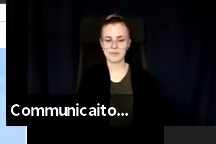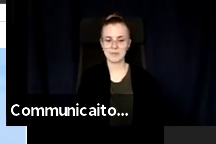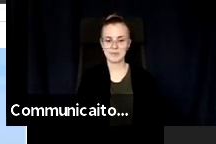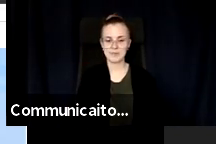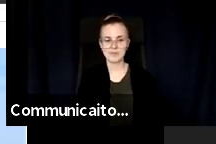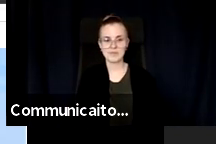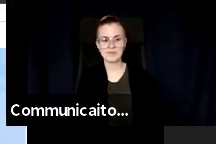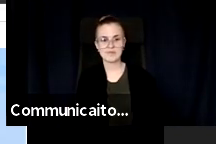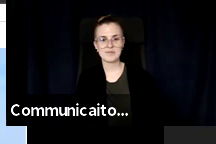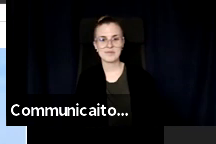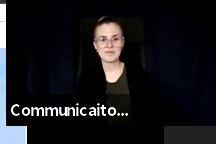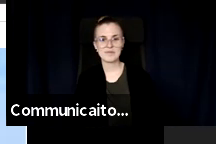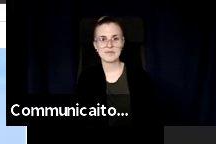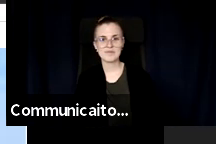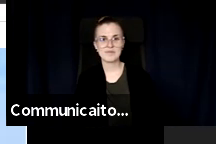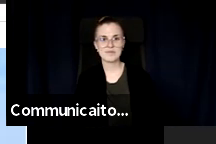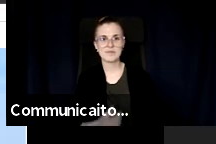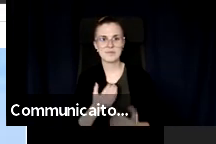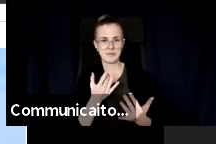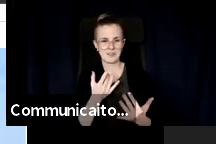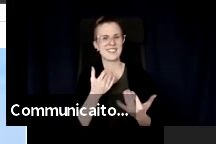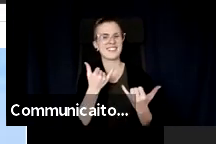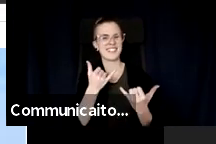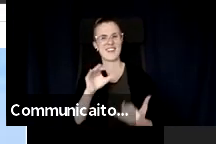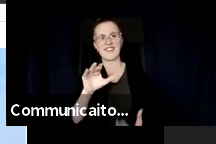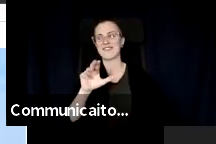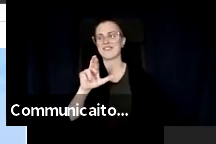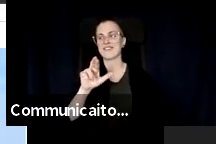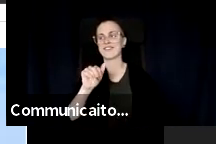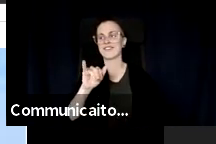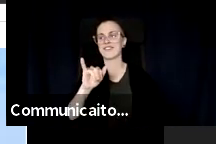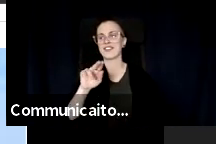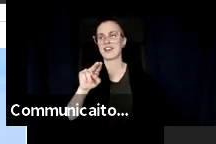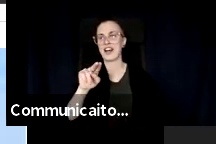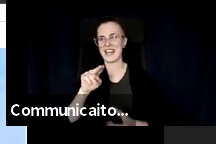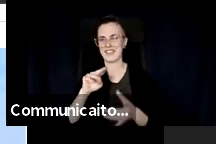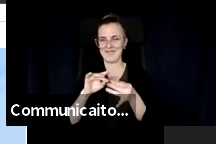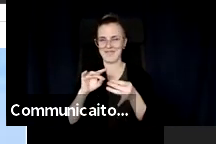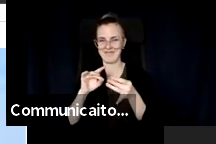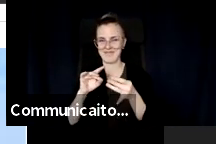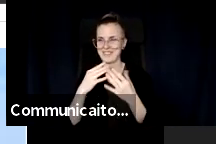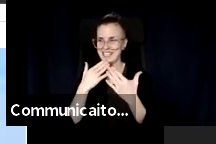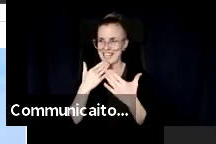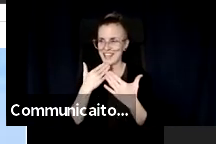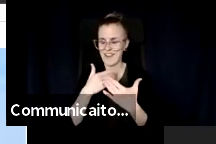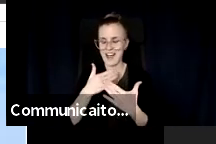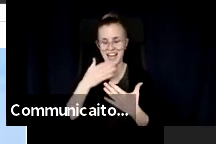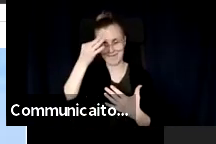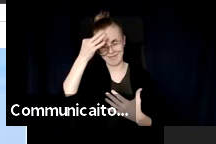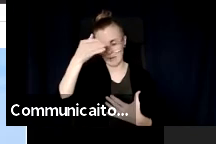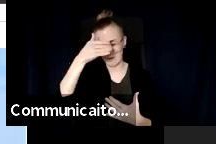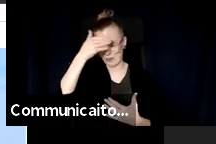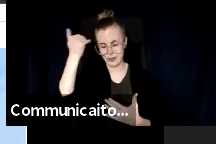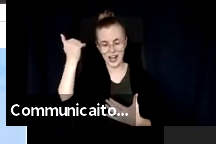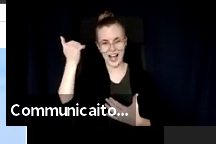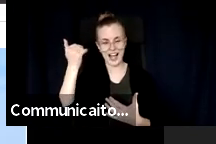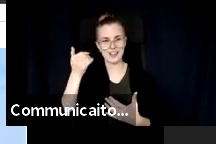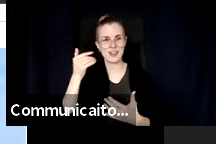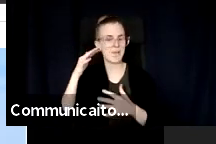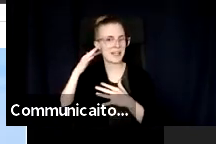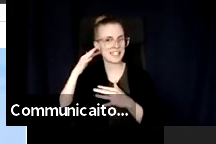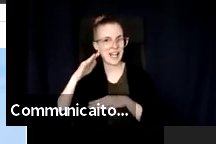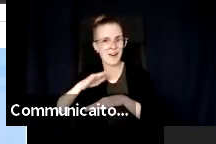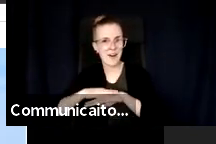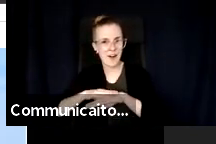Thank you. Sorry, I almost forgot to unmute. So thank you and greetings on